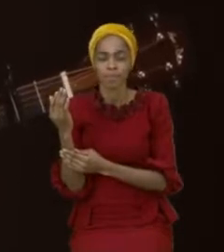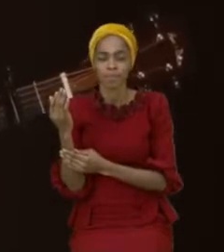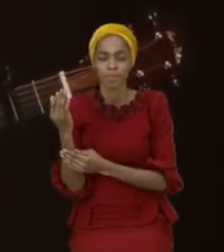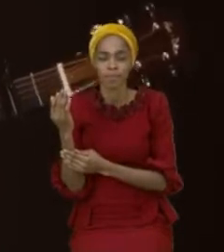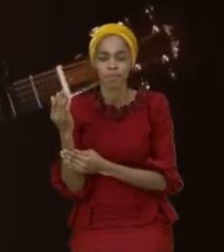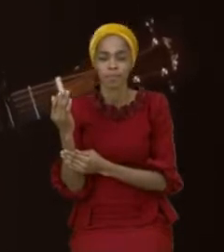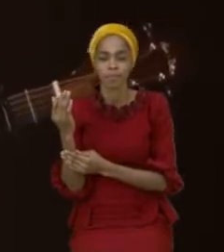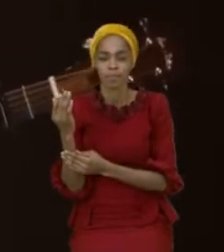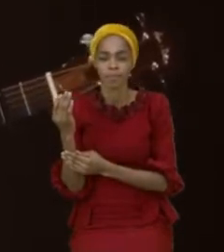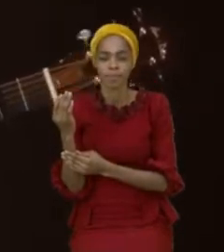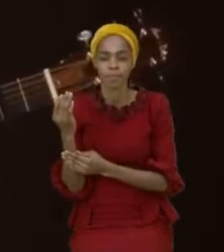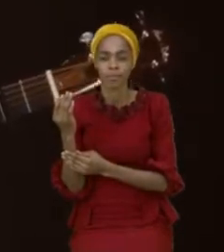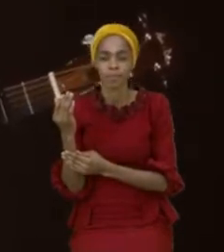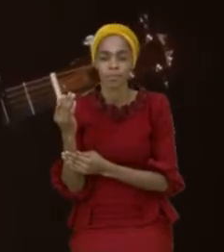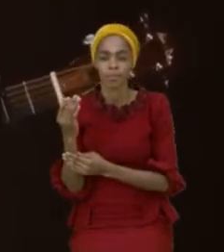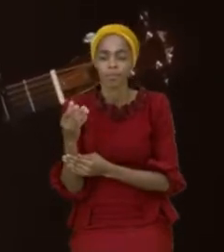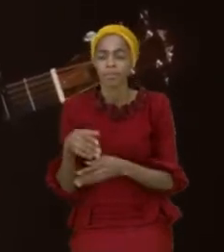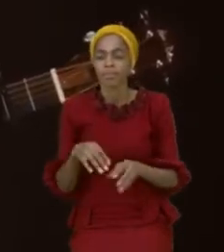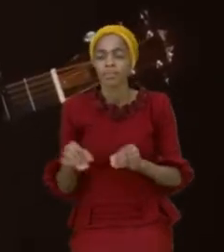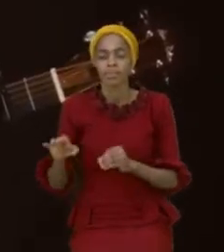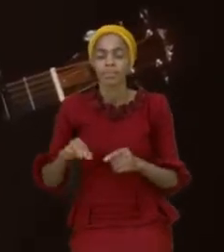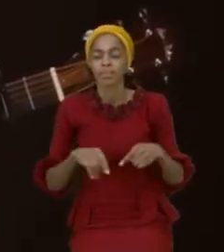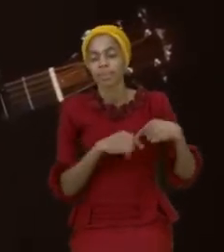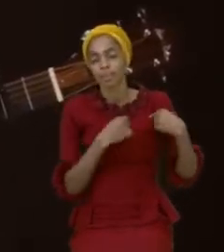saying what our hearts believe.